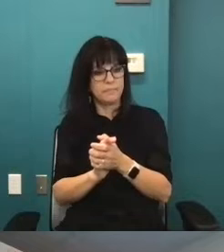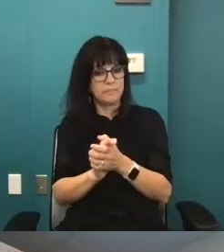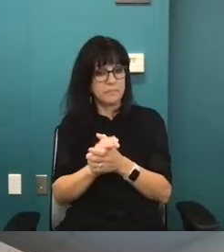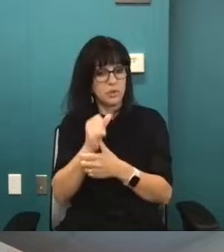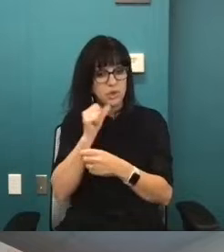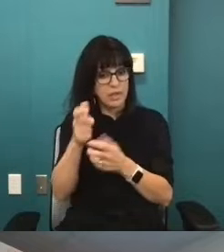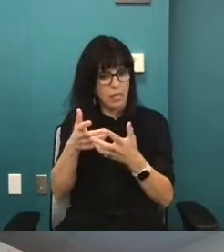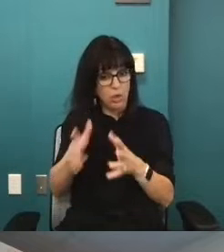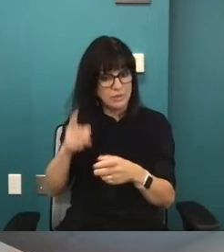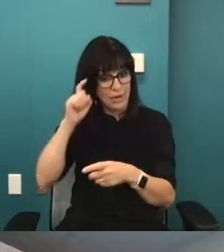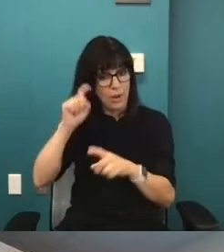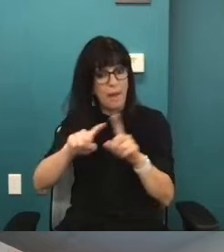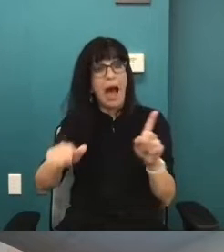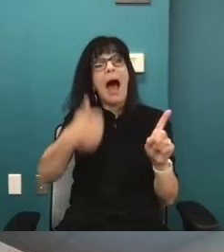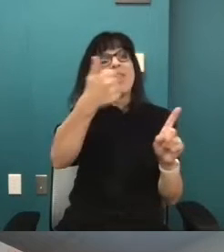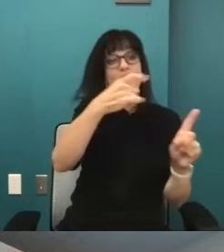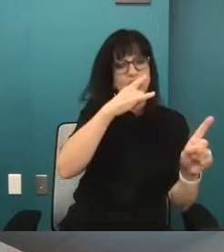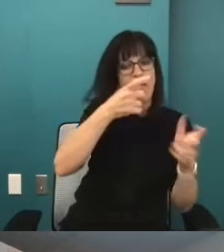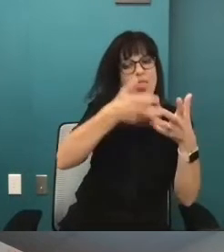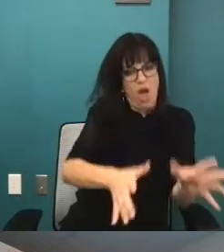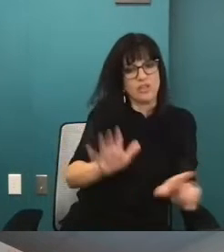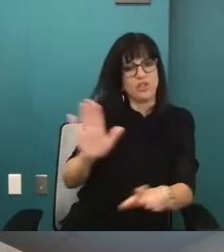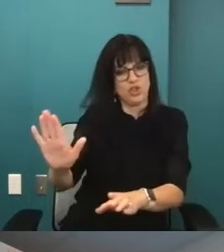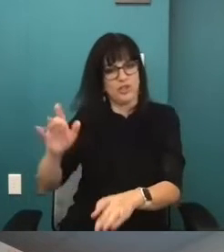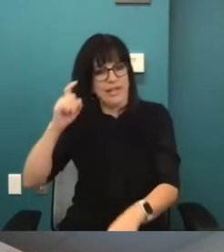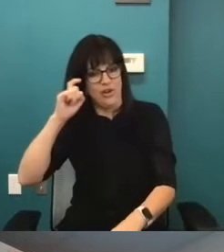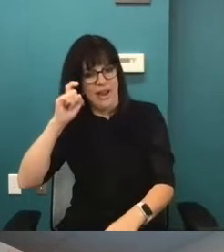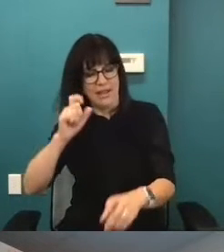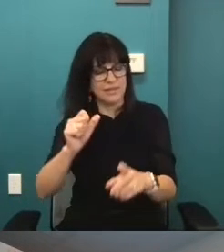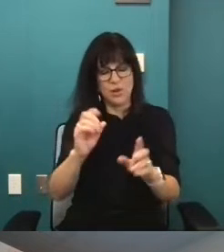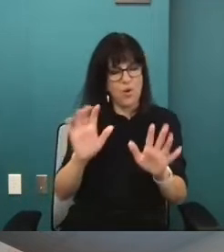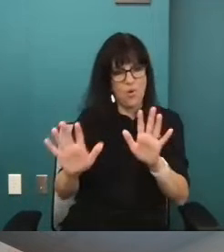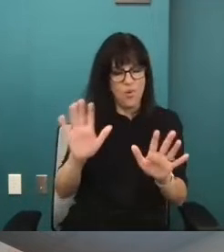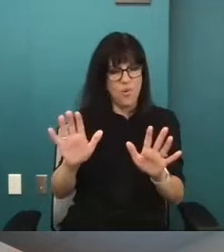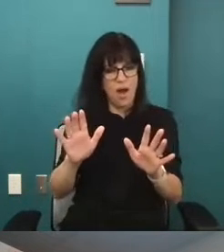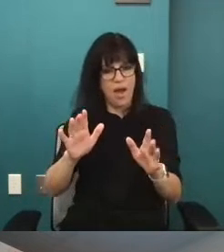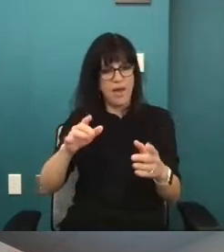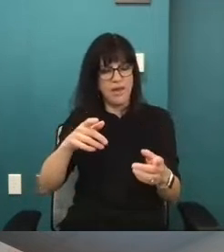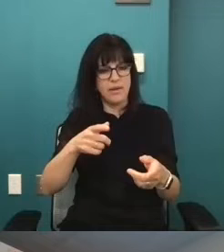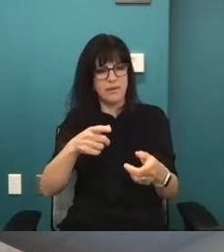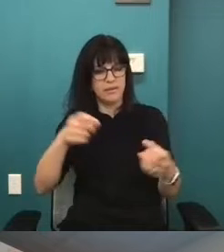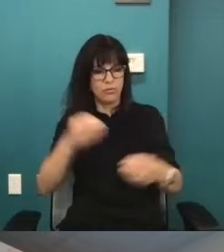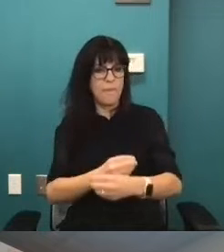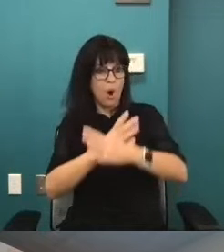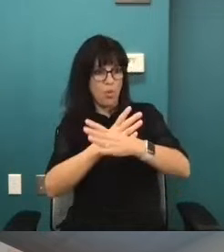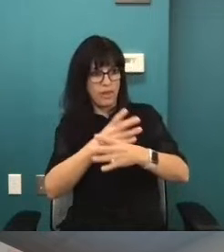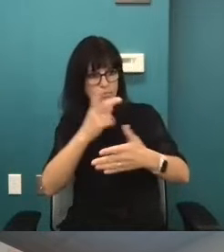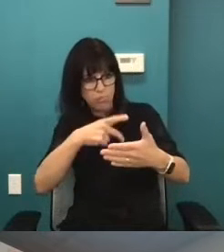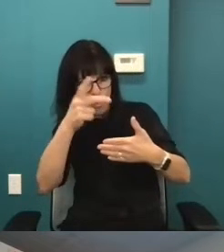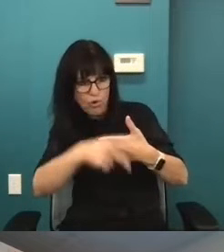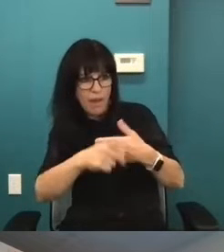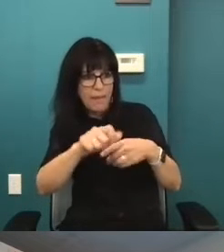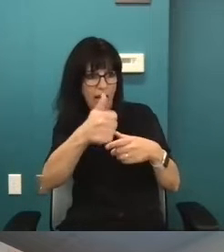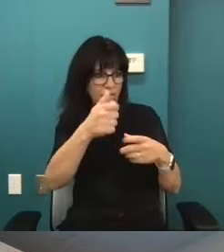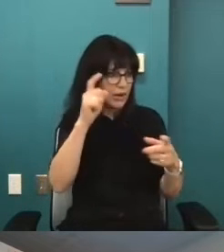hearing aids, but another child did. So I was able to remotely program the hearing aids that I had in that office for one